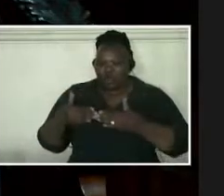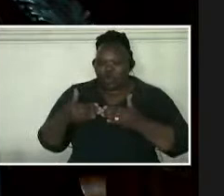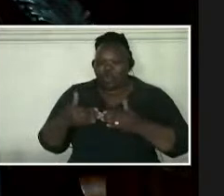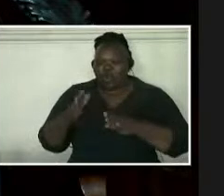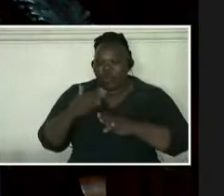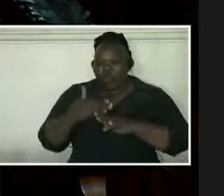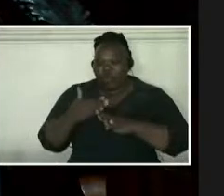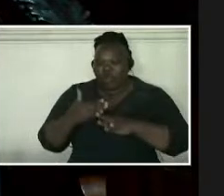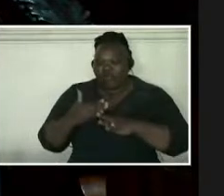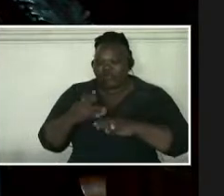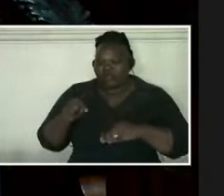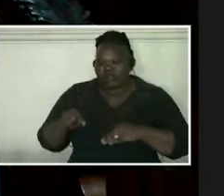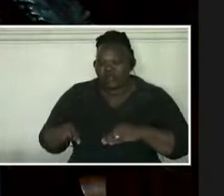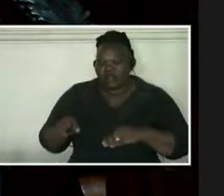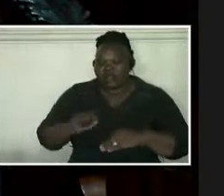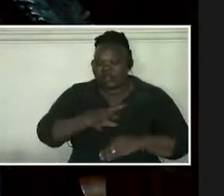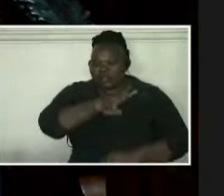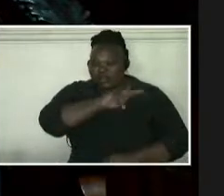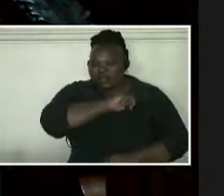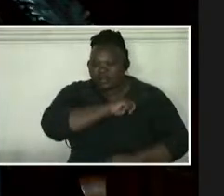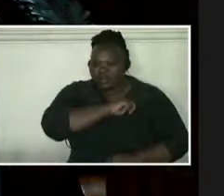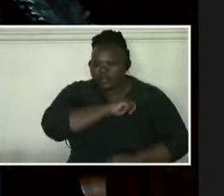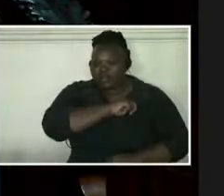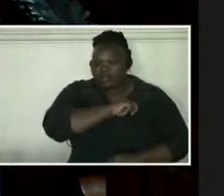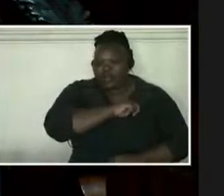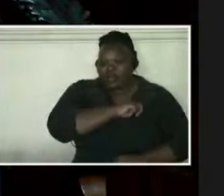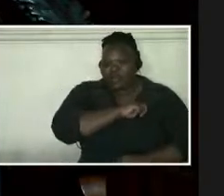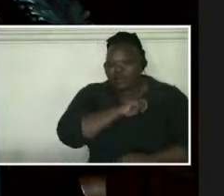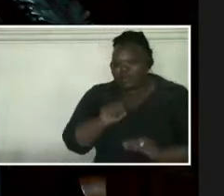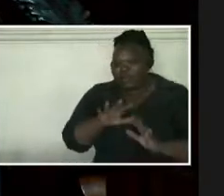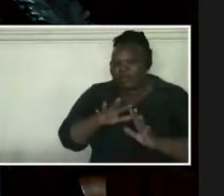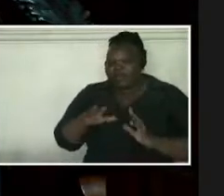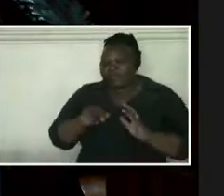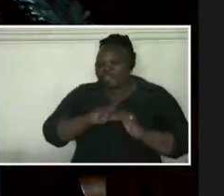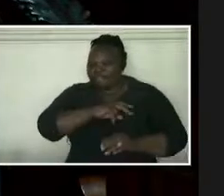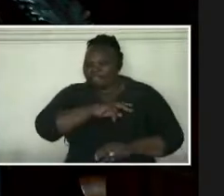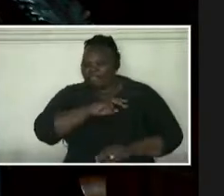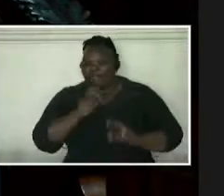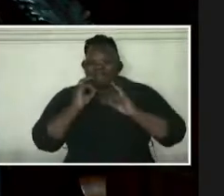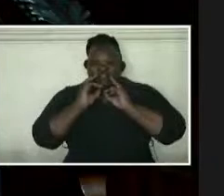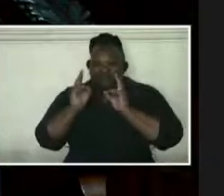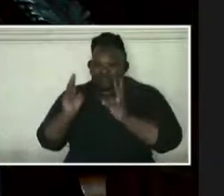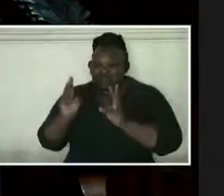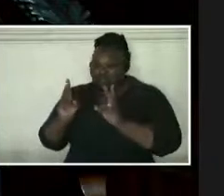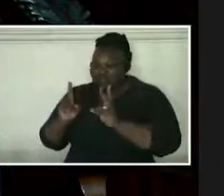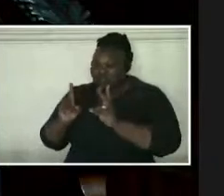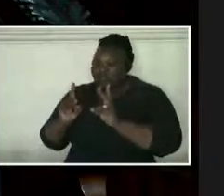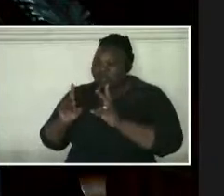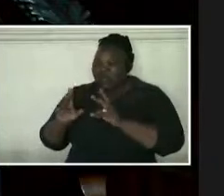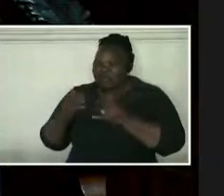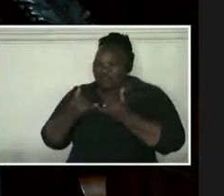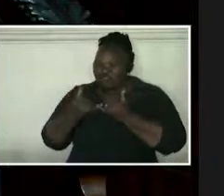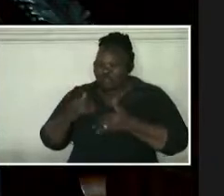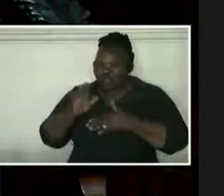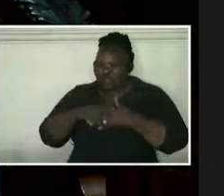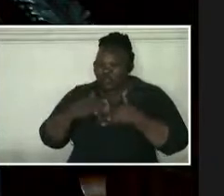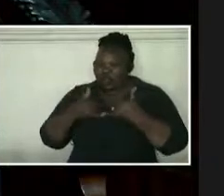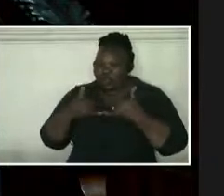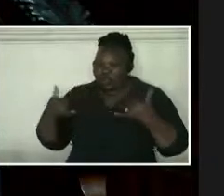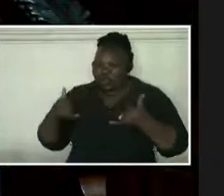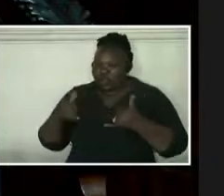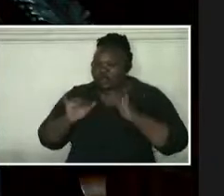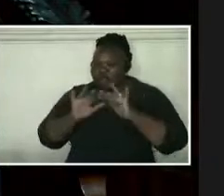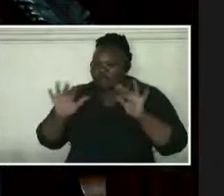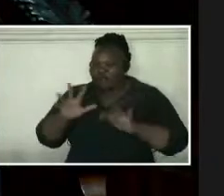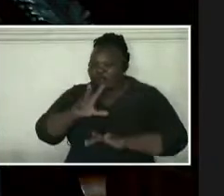kwazulu-natal esteemed citizens of this province and visitors following these proceedings online distinguished guests people of course